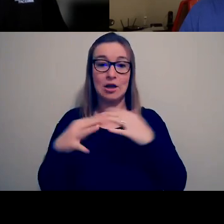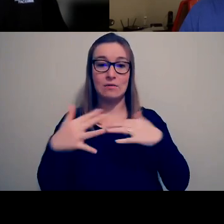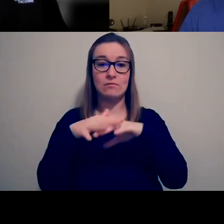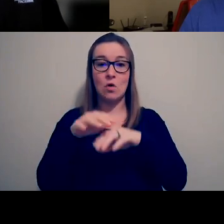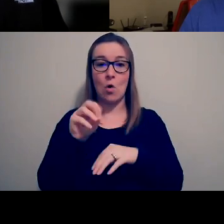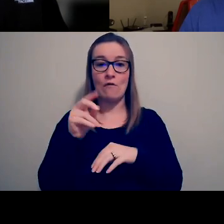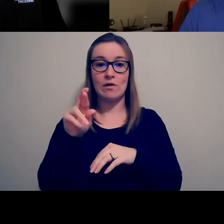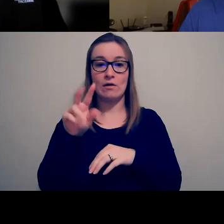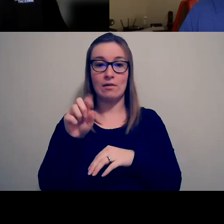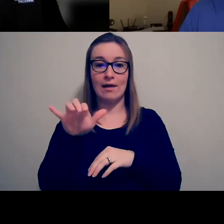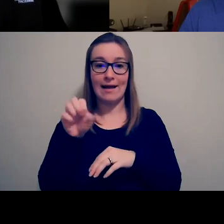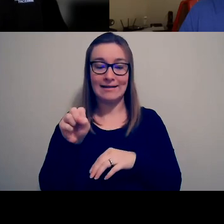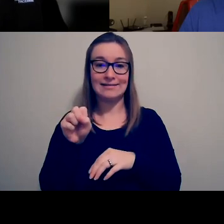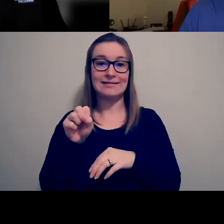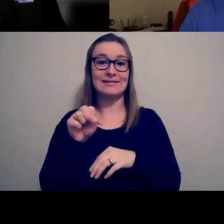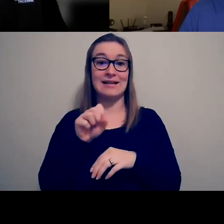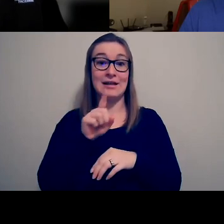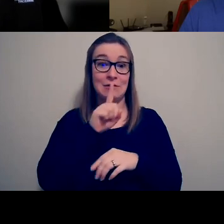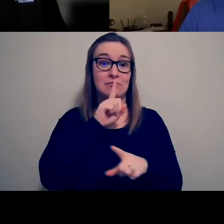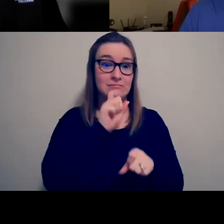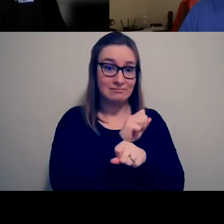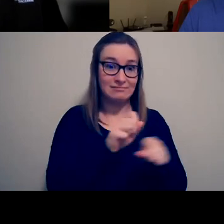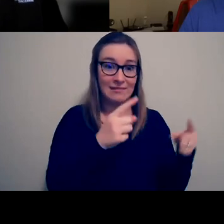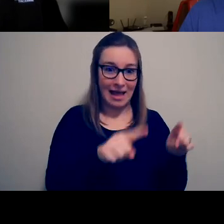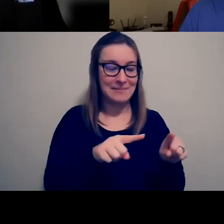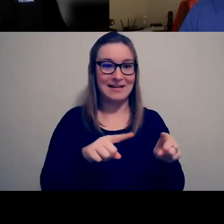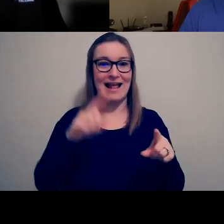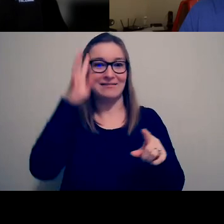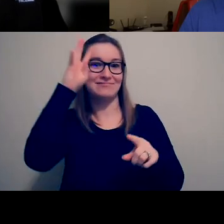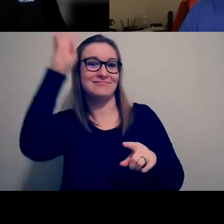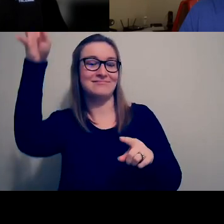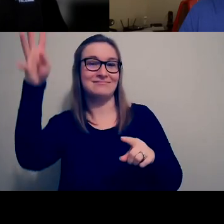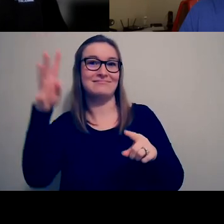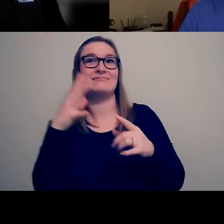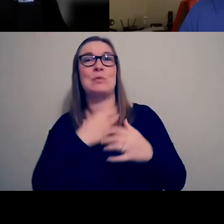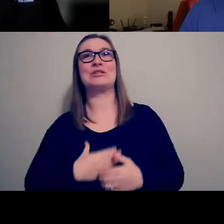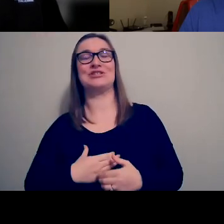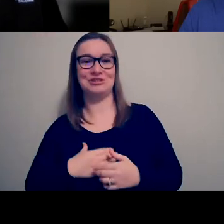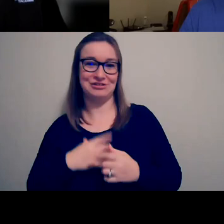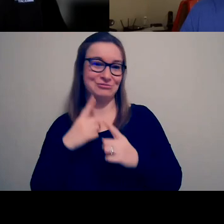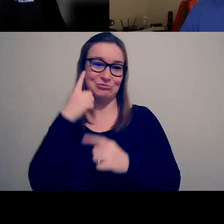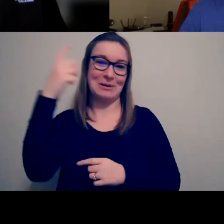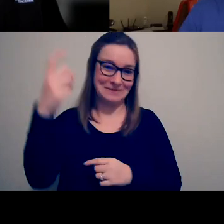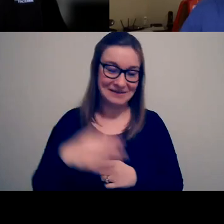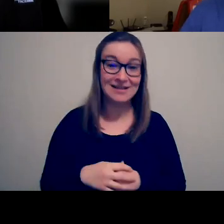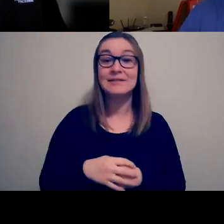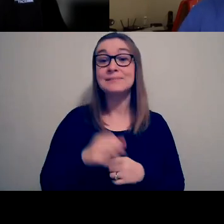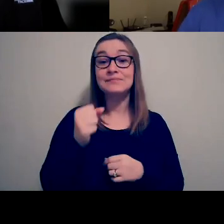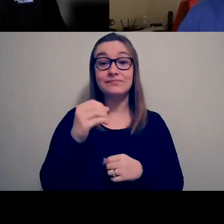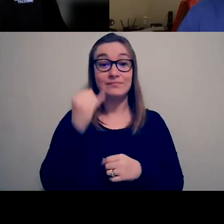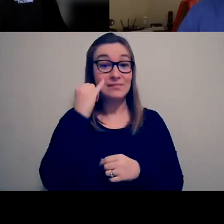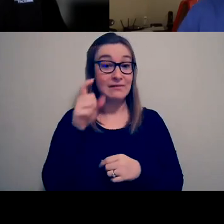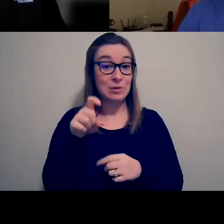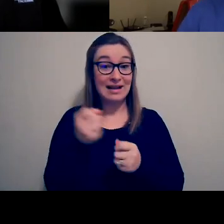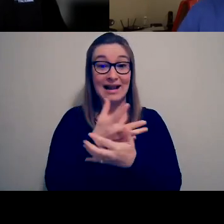the realities and fantasies maybe of accessibility overlays. If anyone needs anything in between